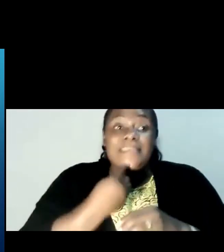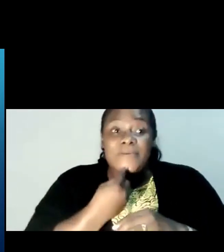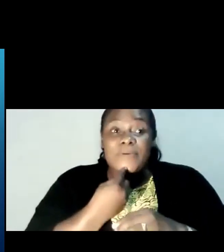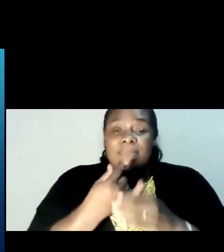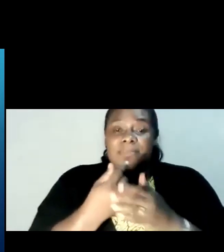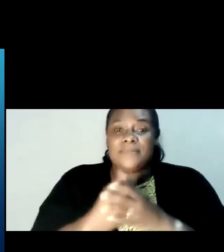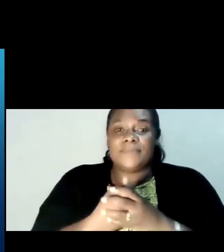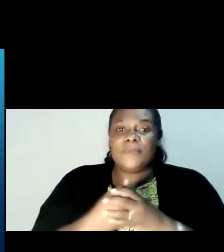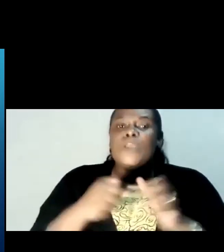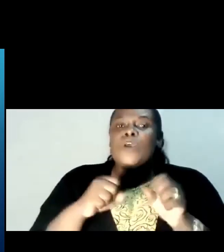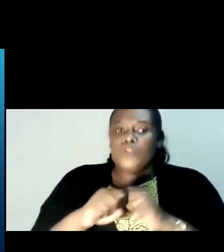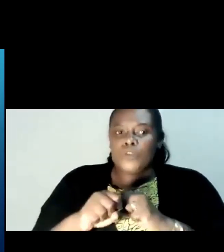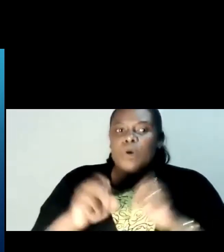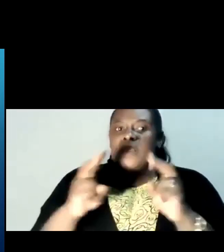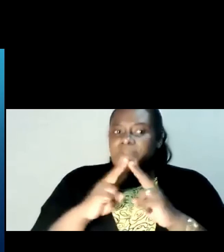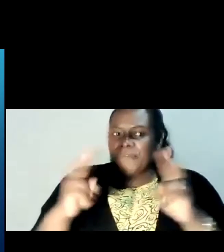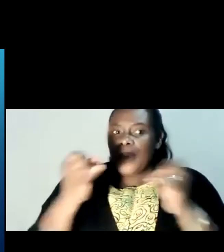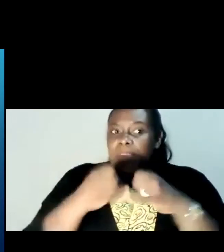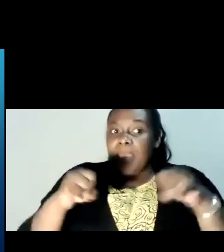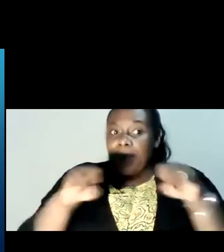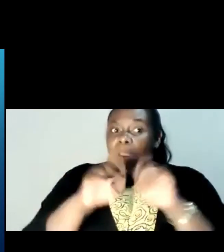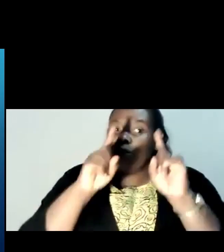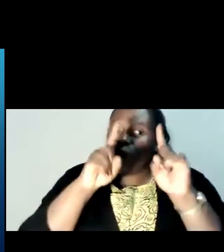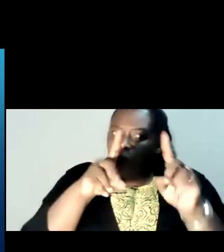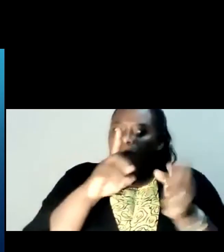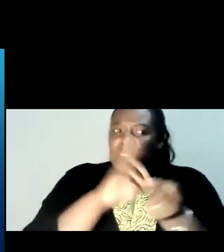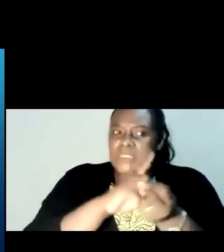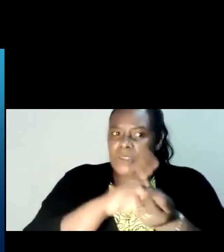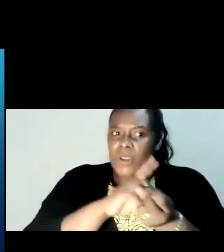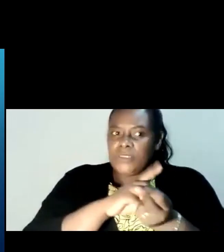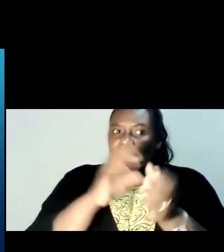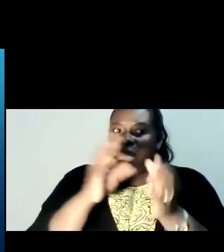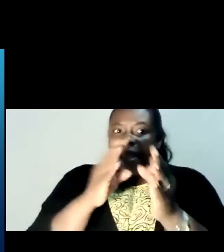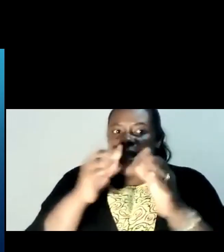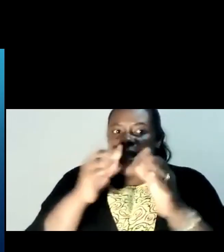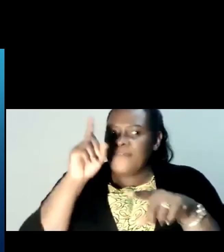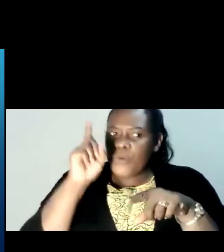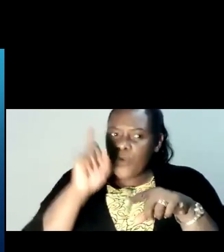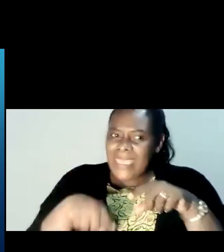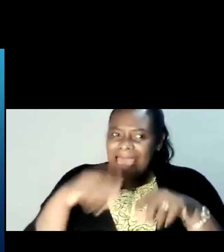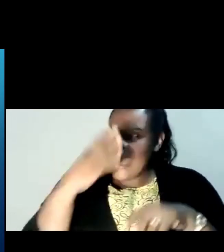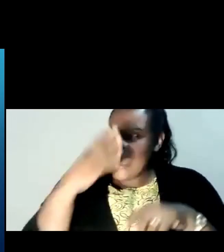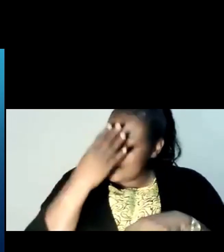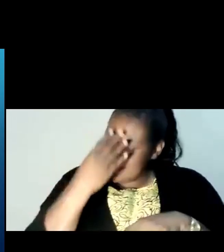it's important to go to your doctor. All right, and to answer